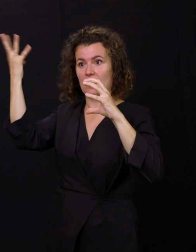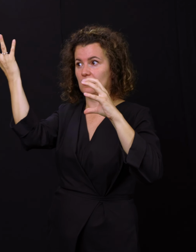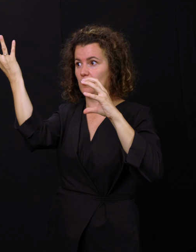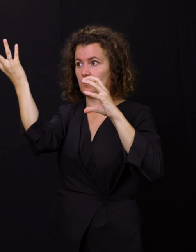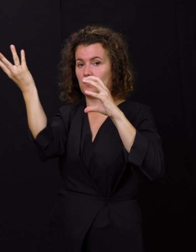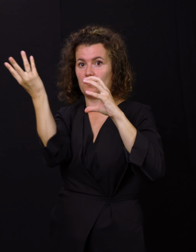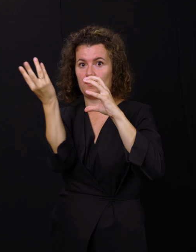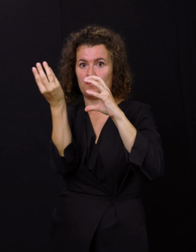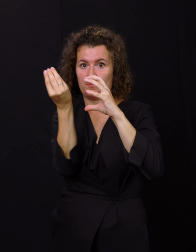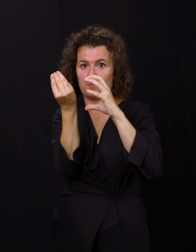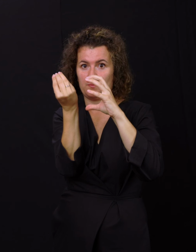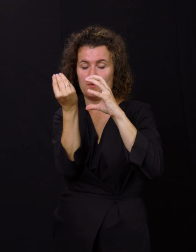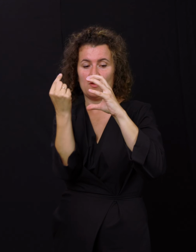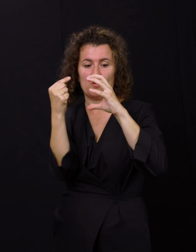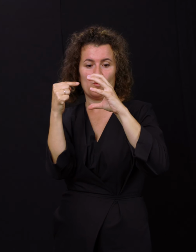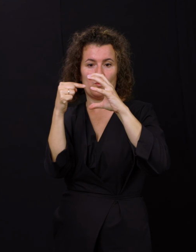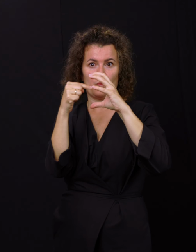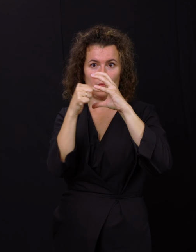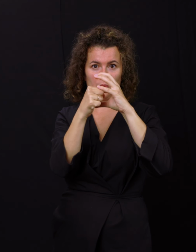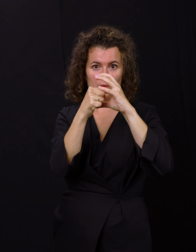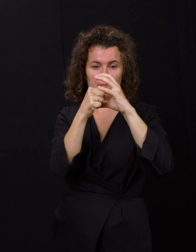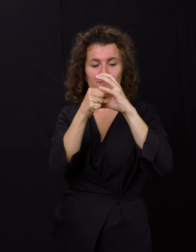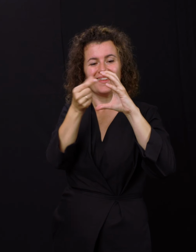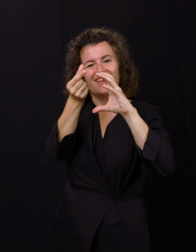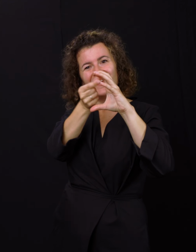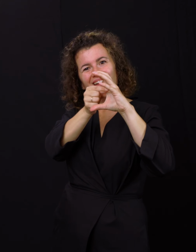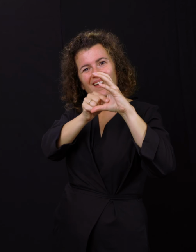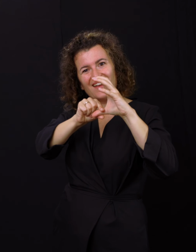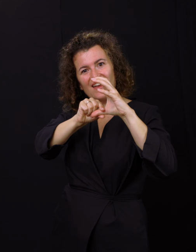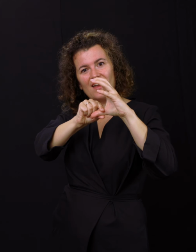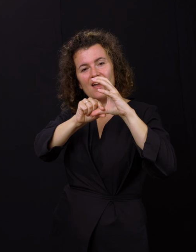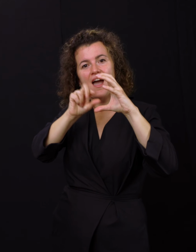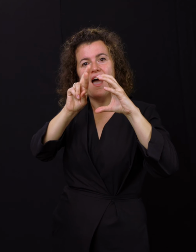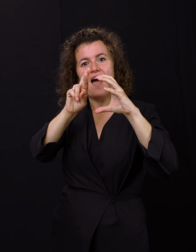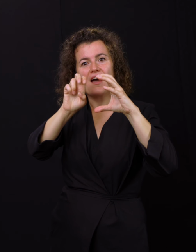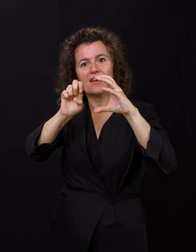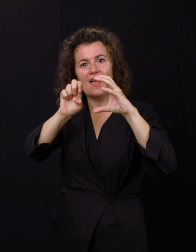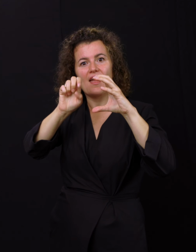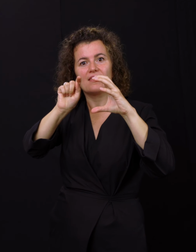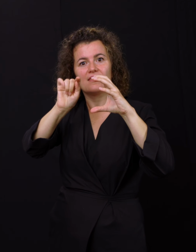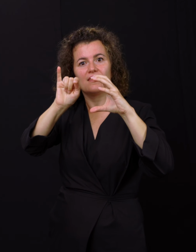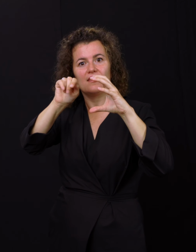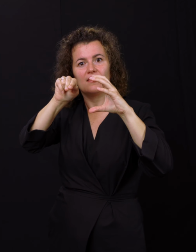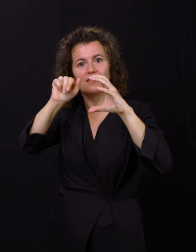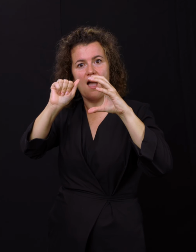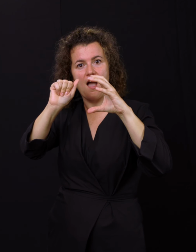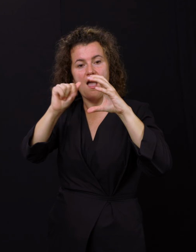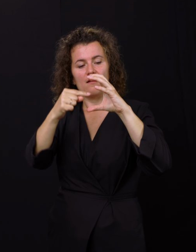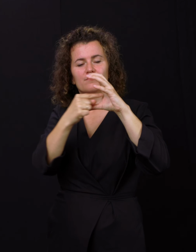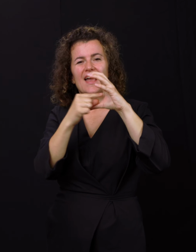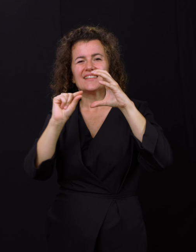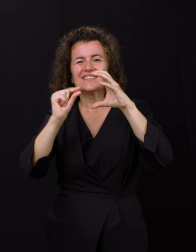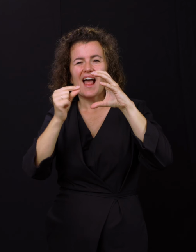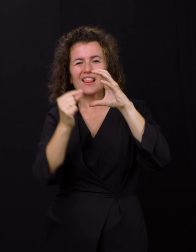eye, at a thin layer of cells called the retina. At the retina, there are cells that capture this